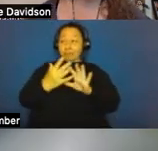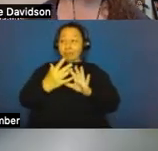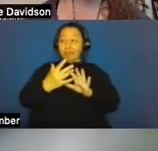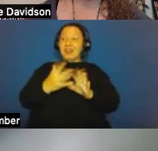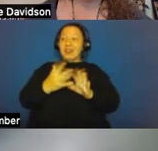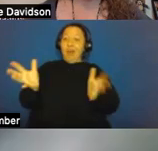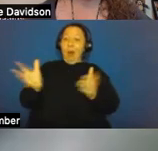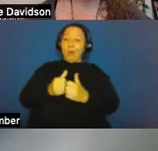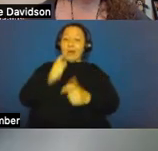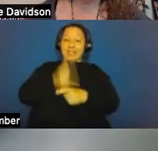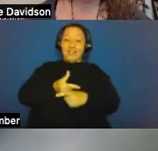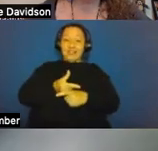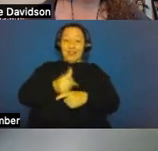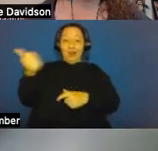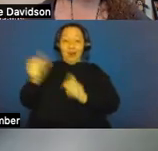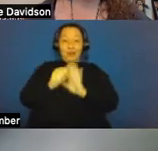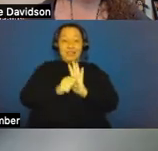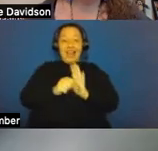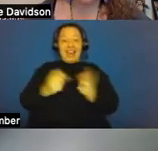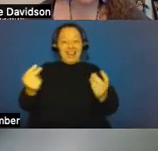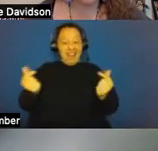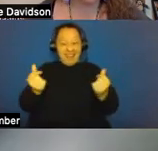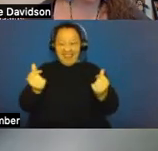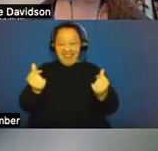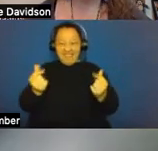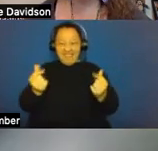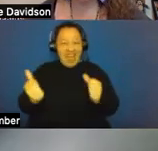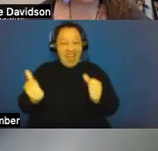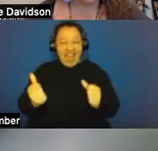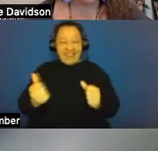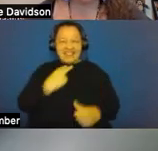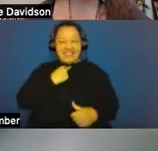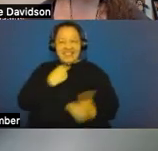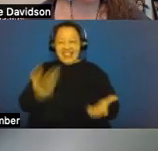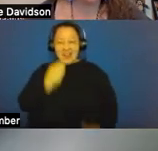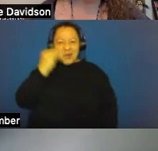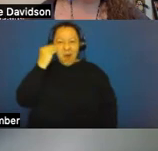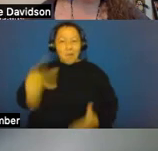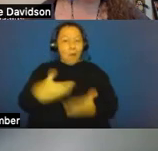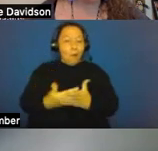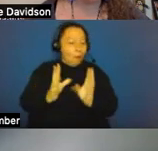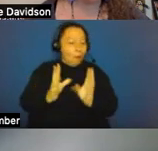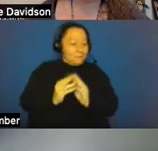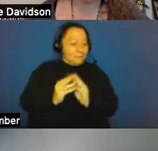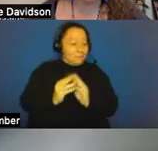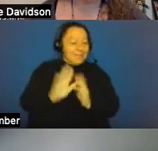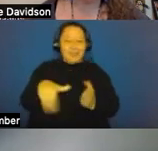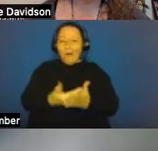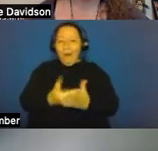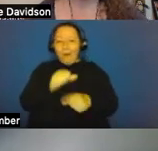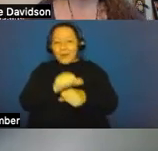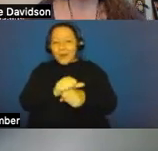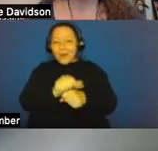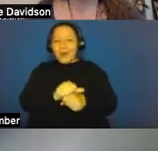sudden now we're all trapped at home, all of our meetings, all of our work, it was an adjustment,